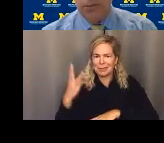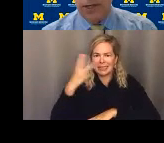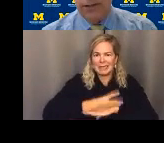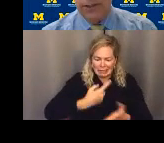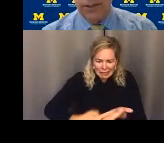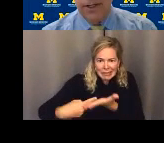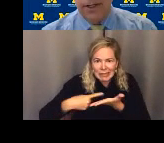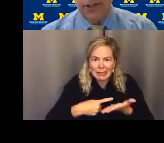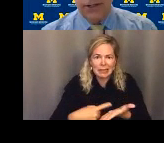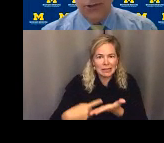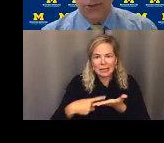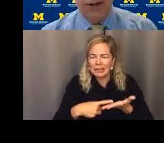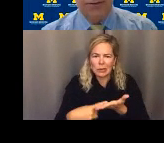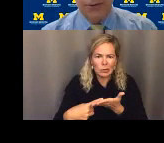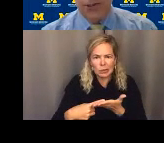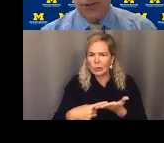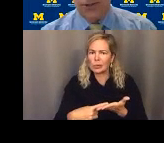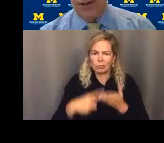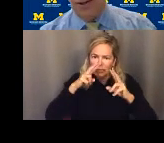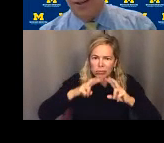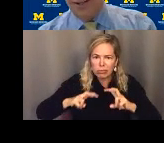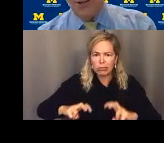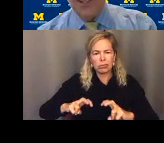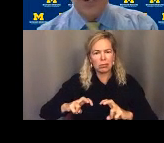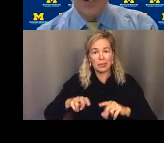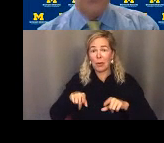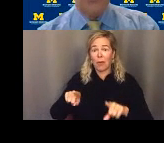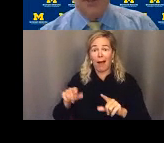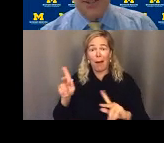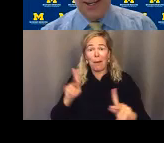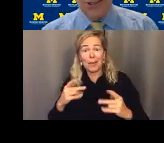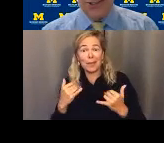these objectives, and trying to do it while everyone's trying to take